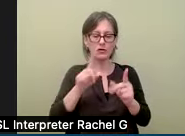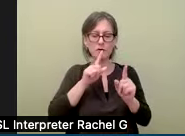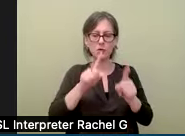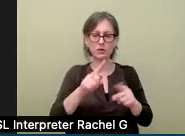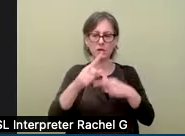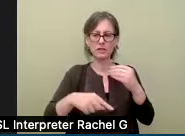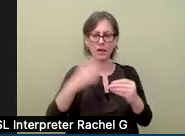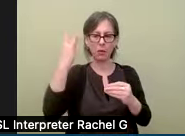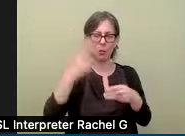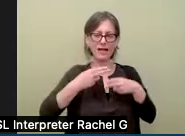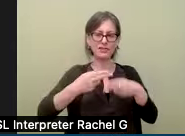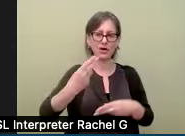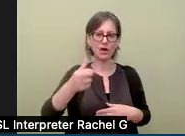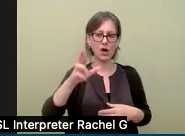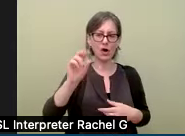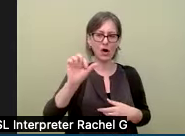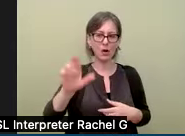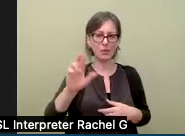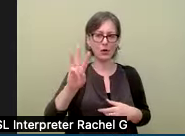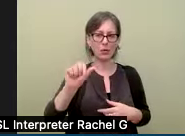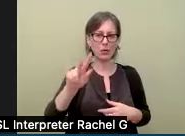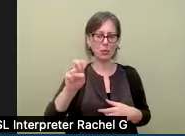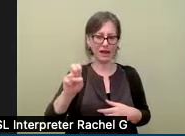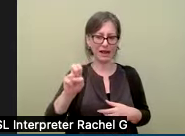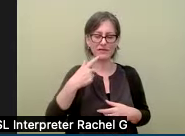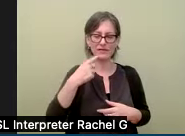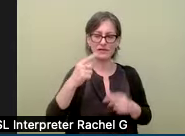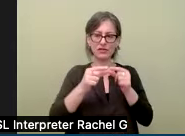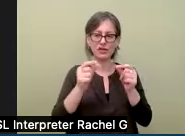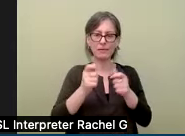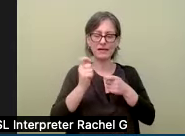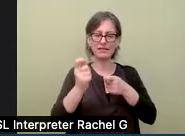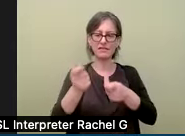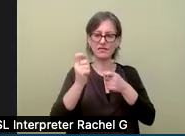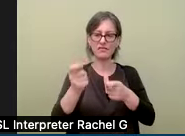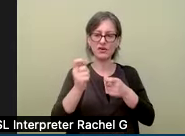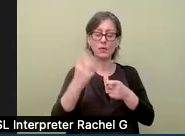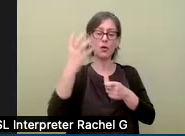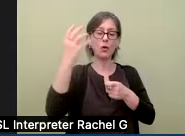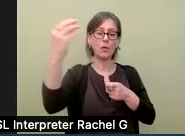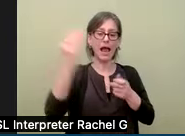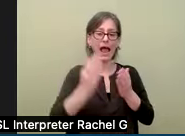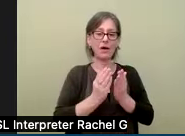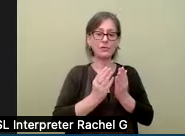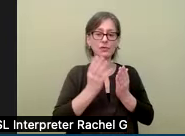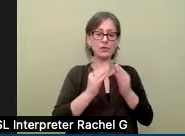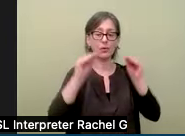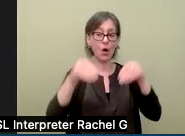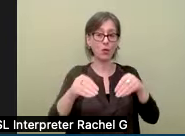about why it's called a harbor wave, where Japanese fishermen might go out to sea and not notice anything, which